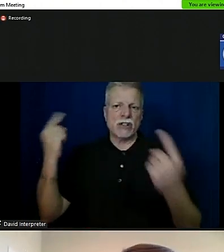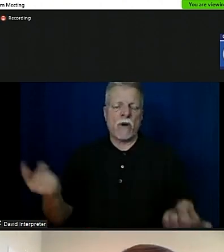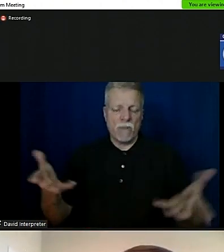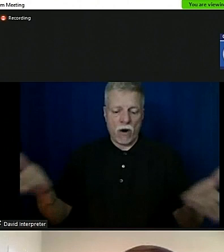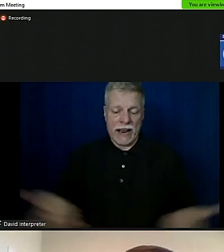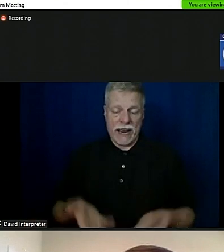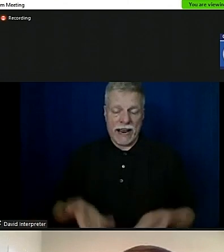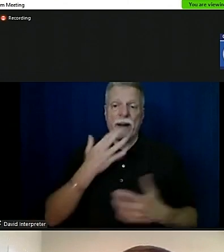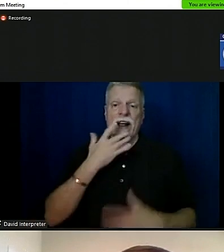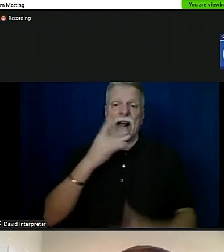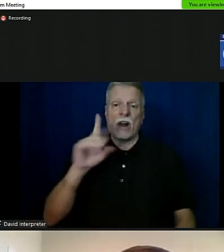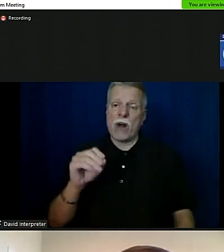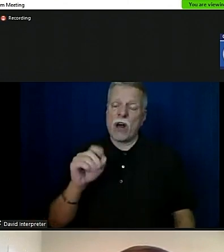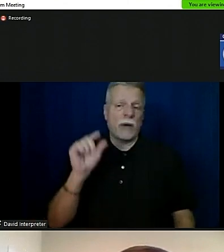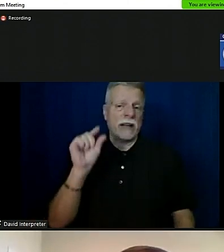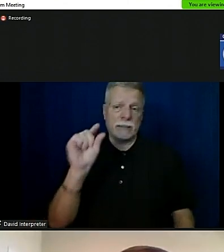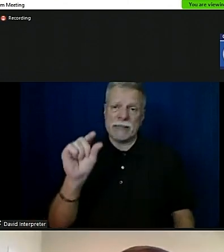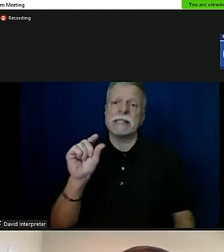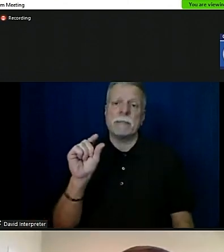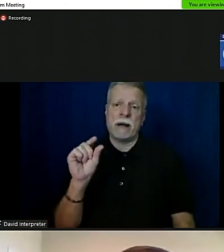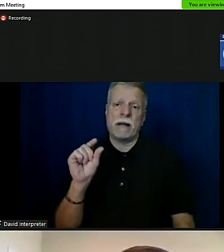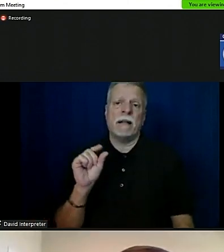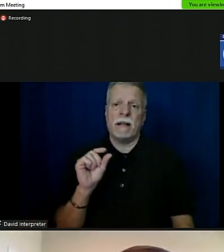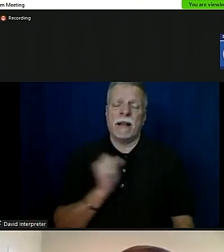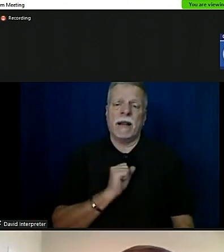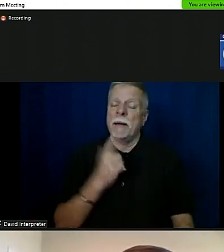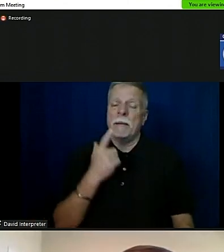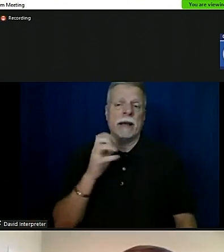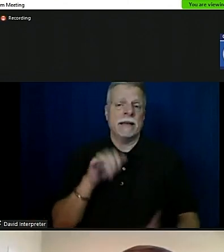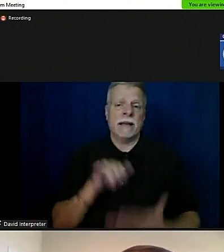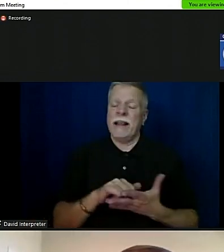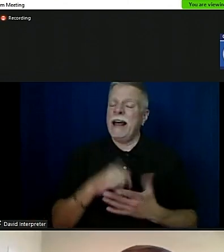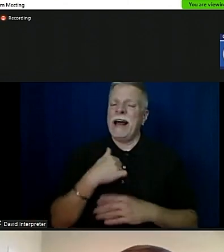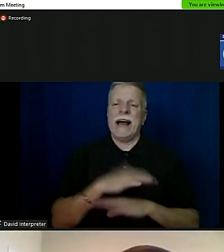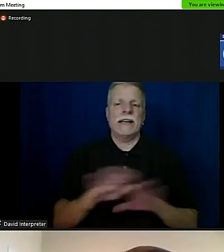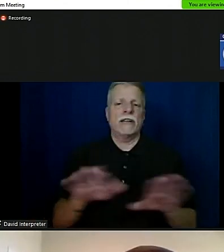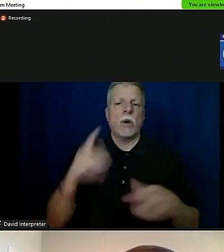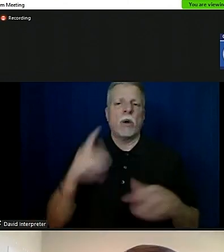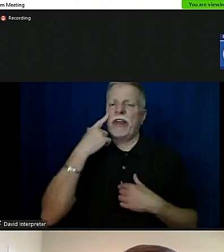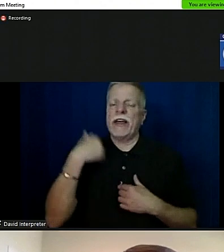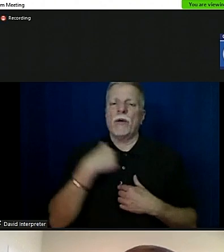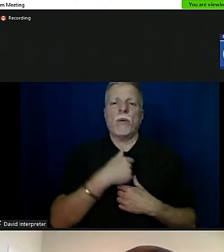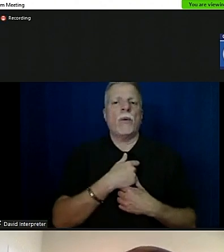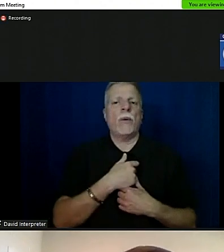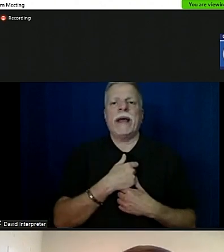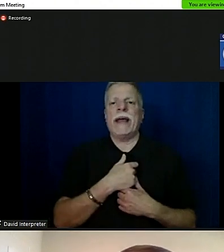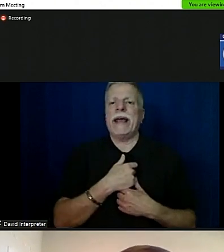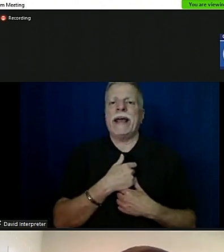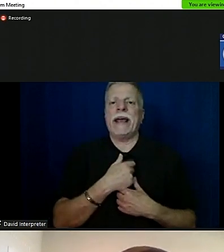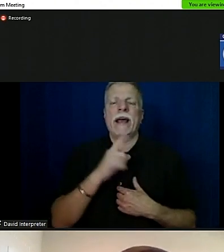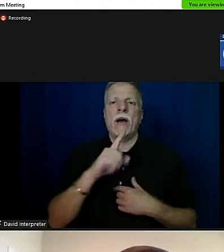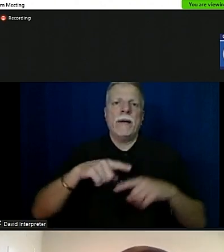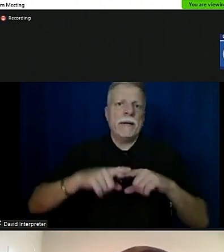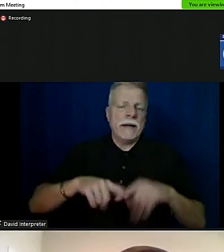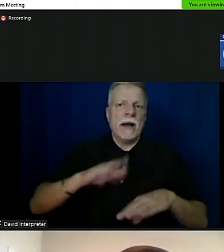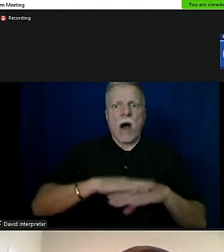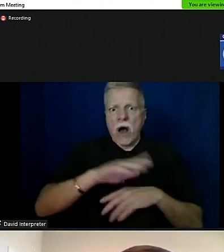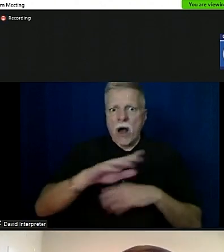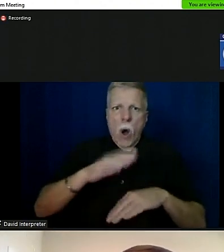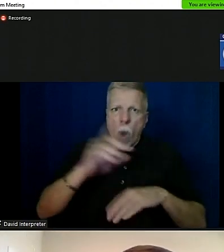been small. And because of that, I don't think we necessarily would rely specifically on Colorado